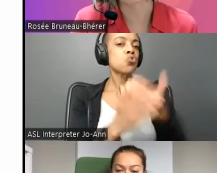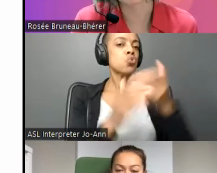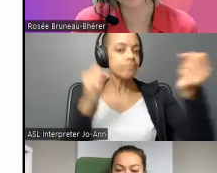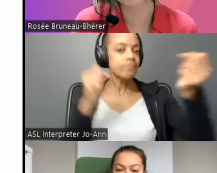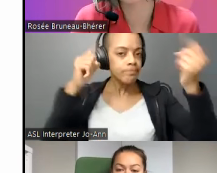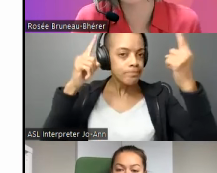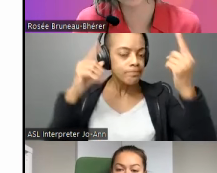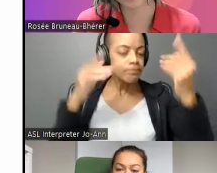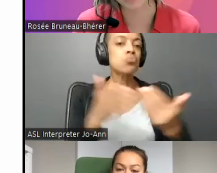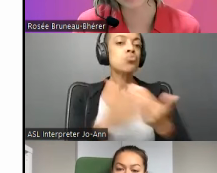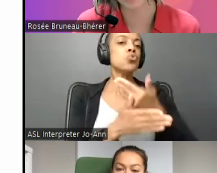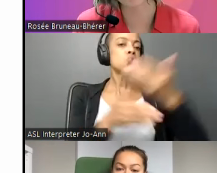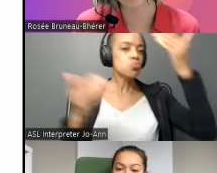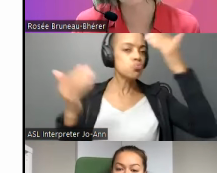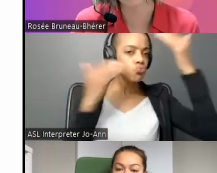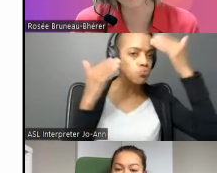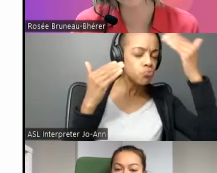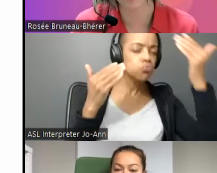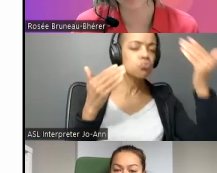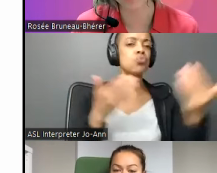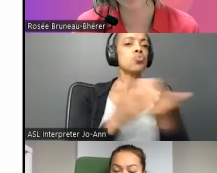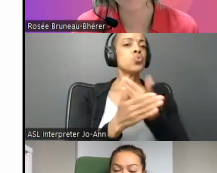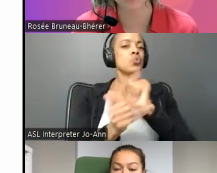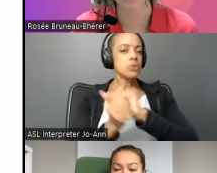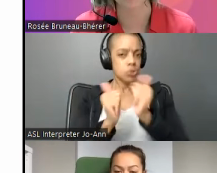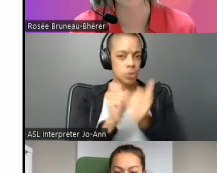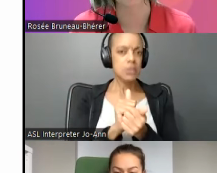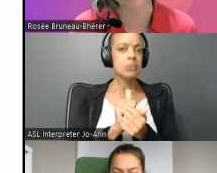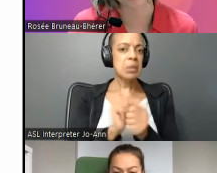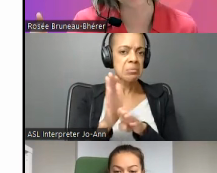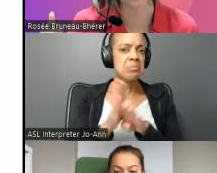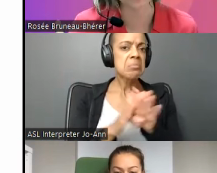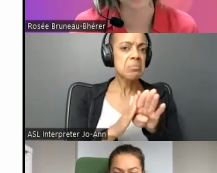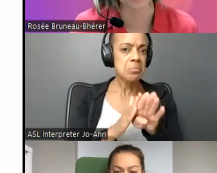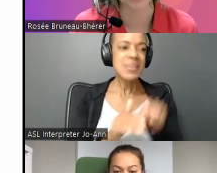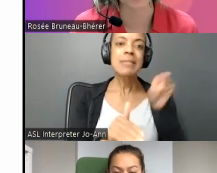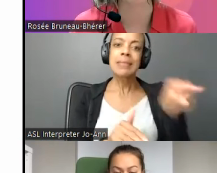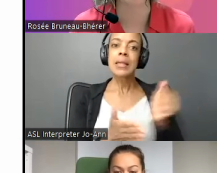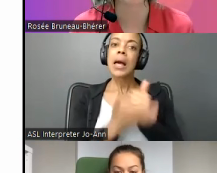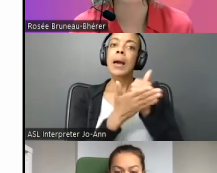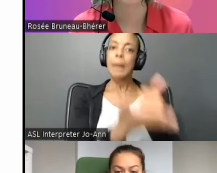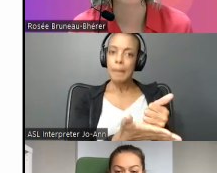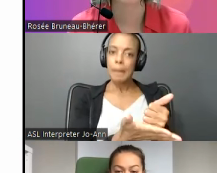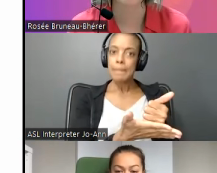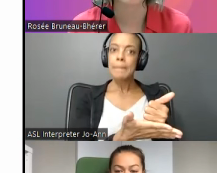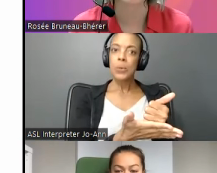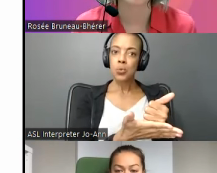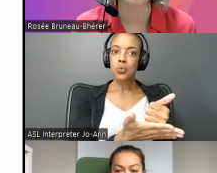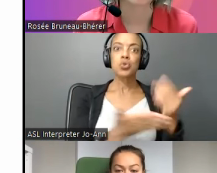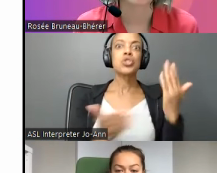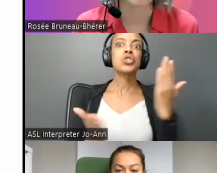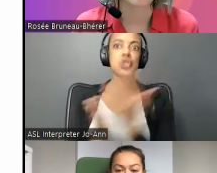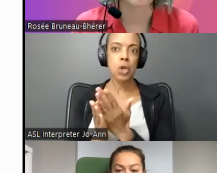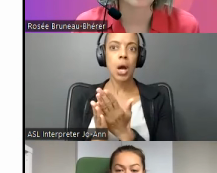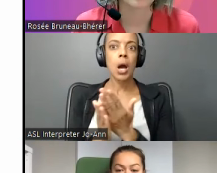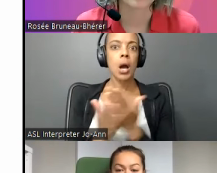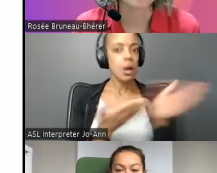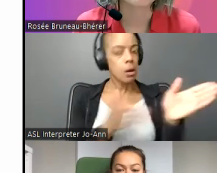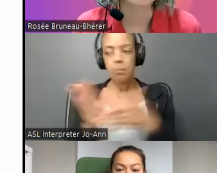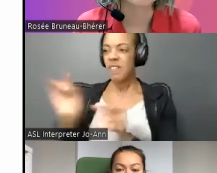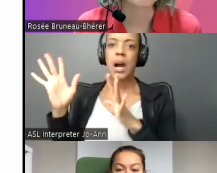new aptitudes, because this is what will help you stop going towards violence when you're trying